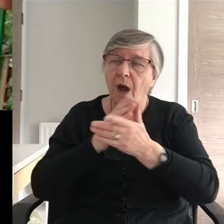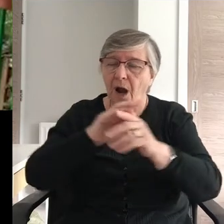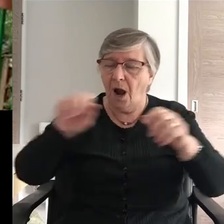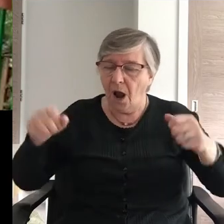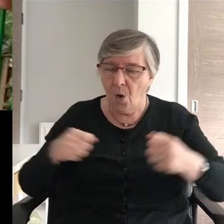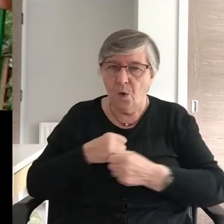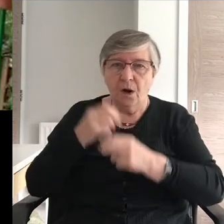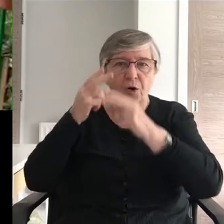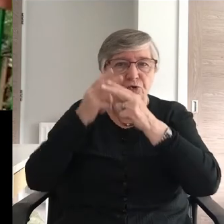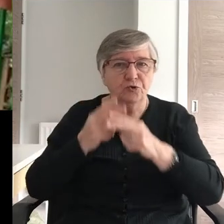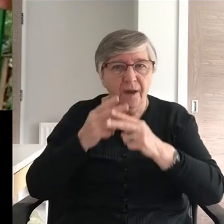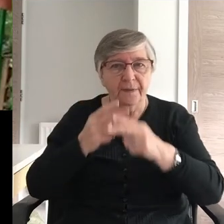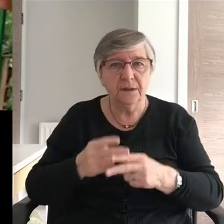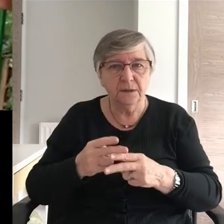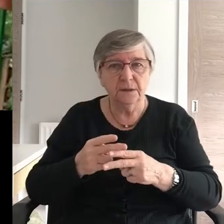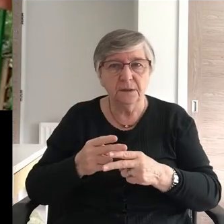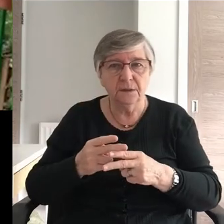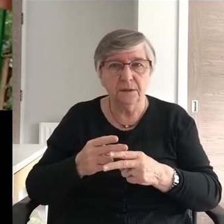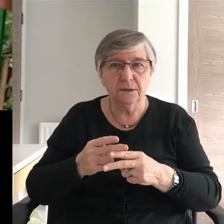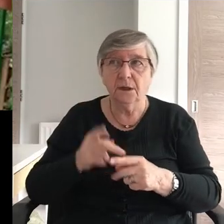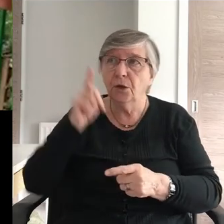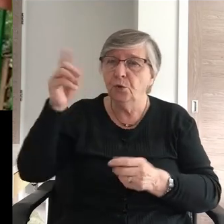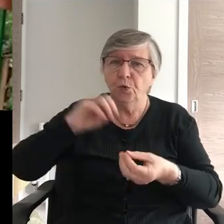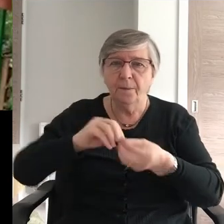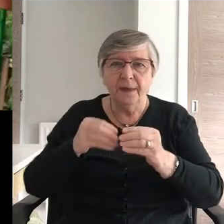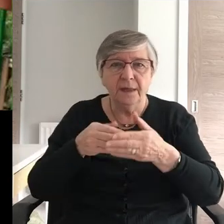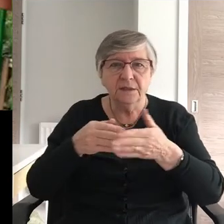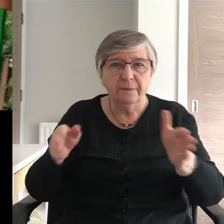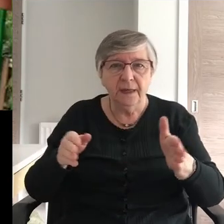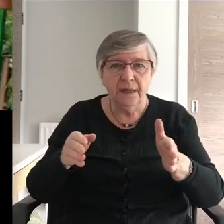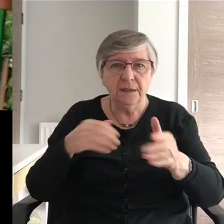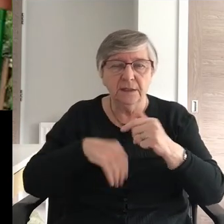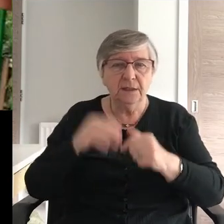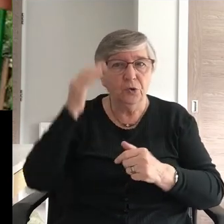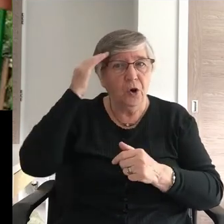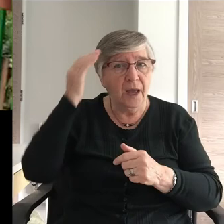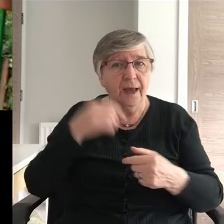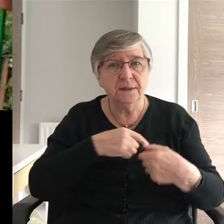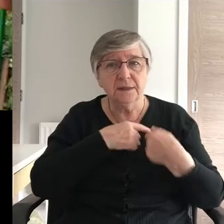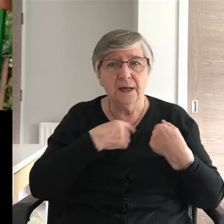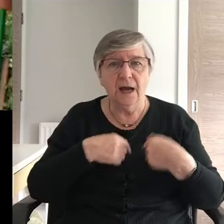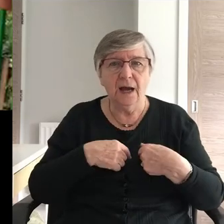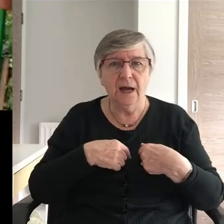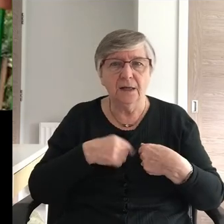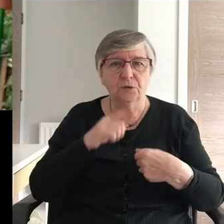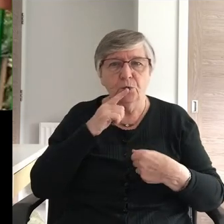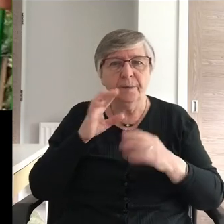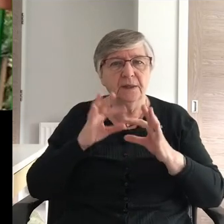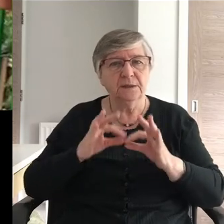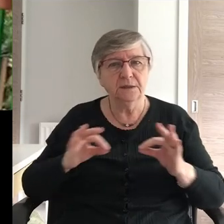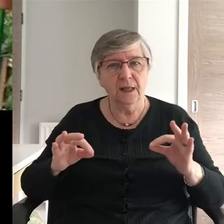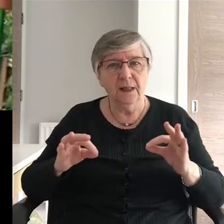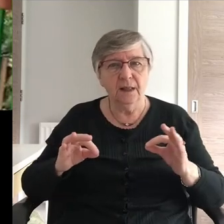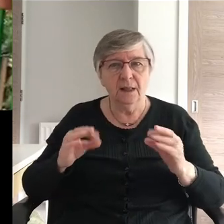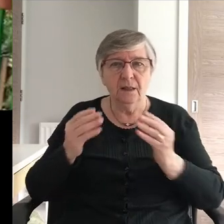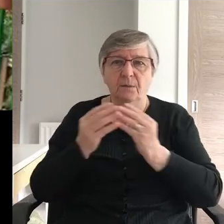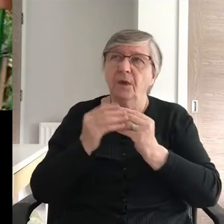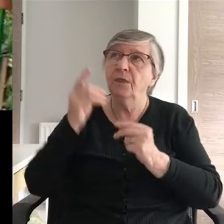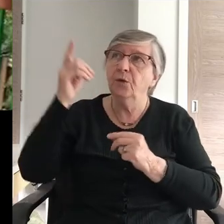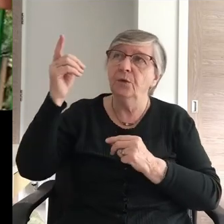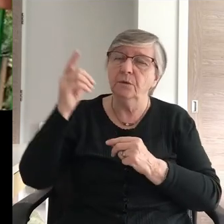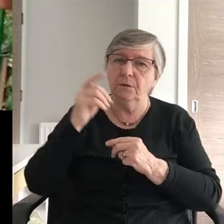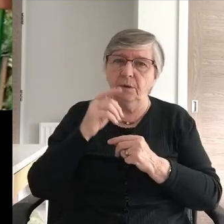You are our shepherd, and we make space in our heads and our hearts to be still before you.